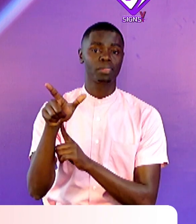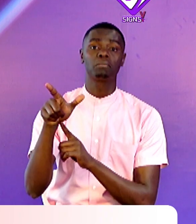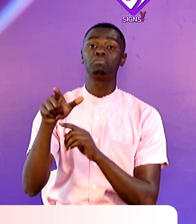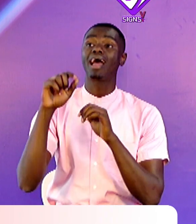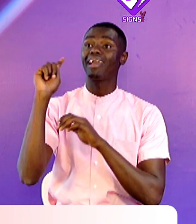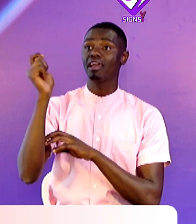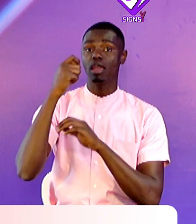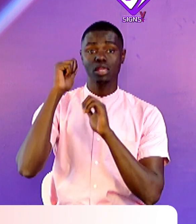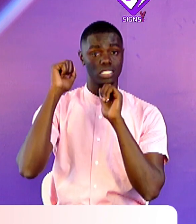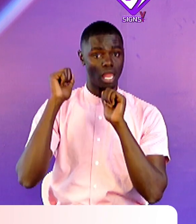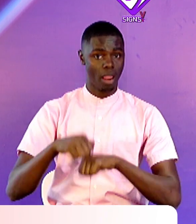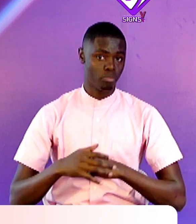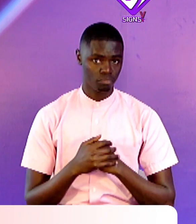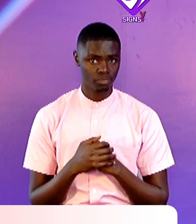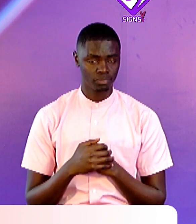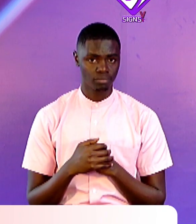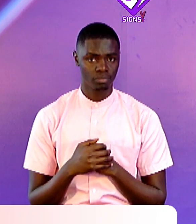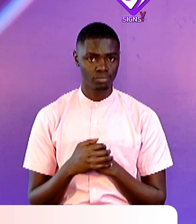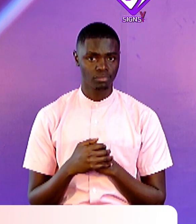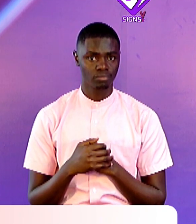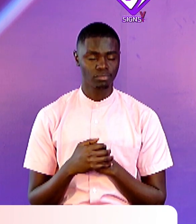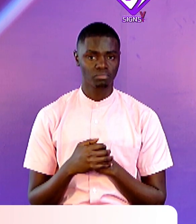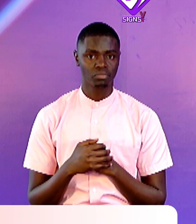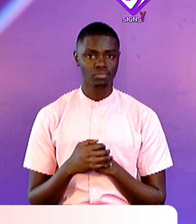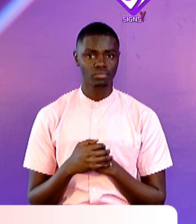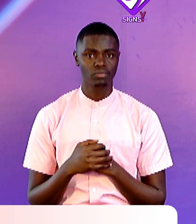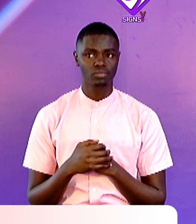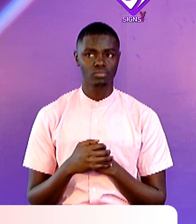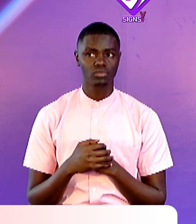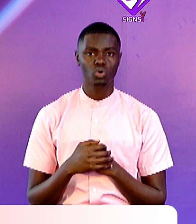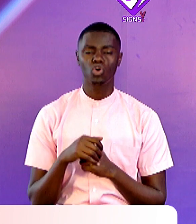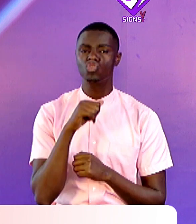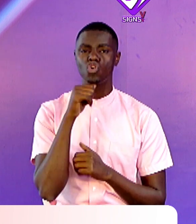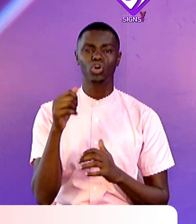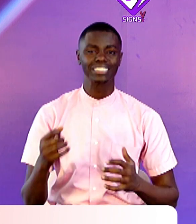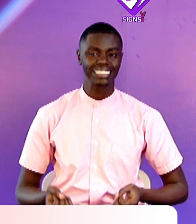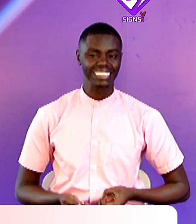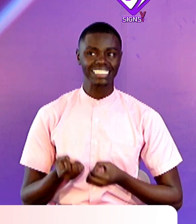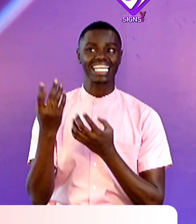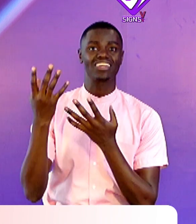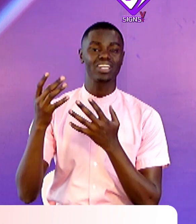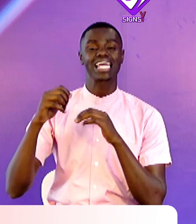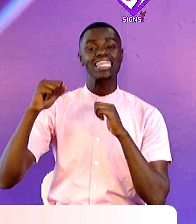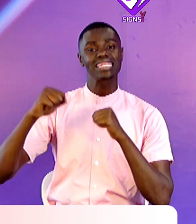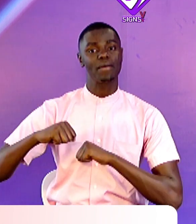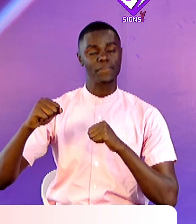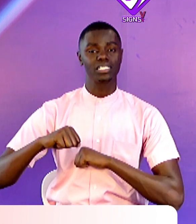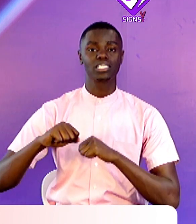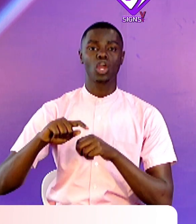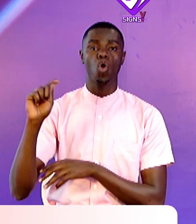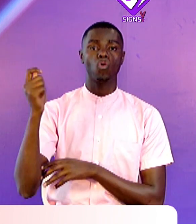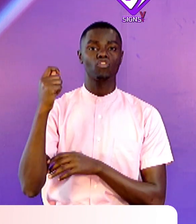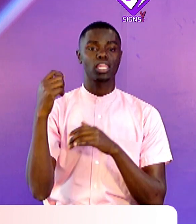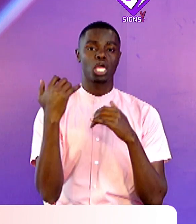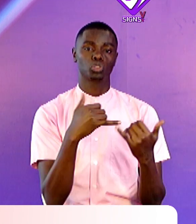able. Right. And therefore, they should not sacrifice the ability of Kenyans to play football.